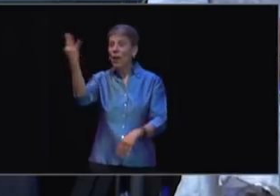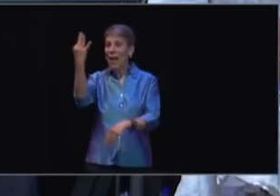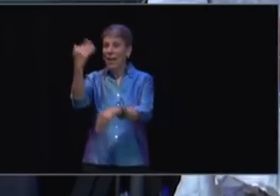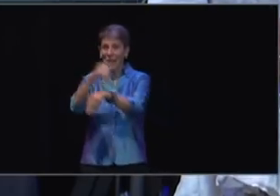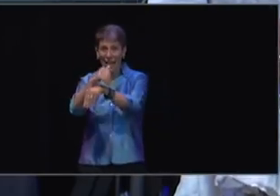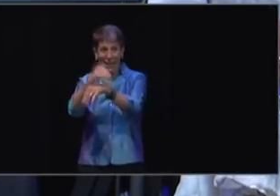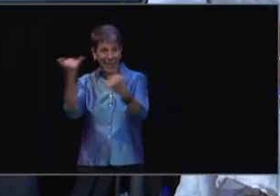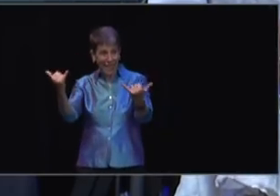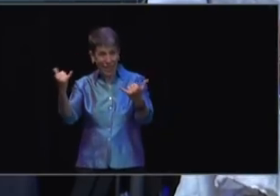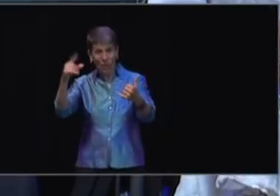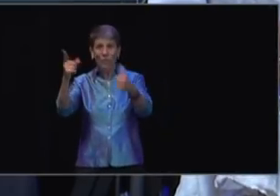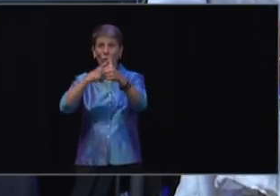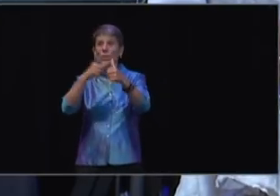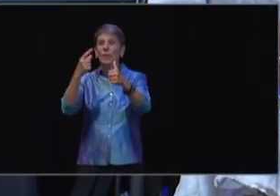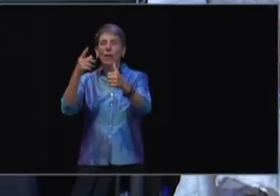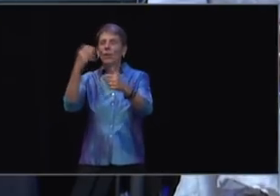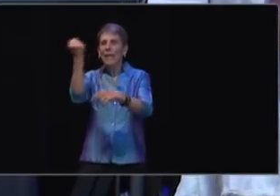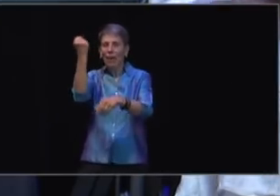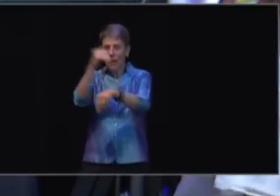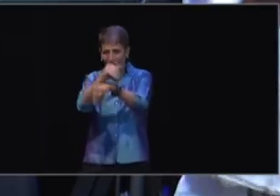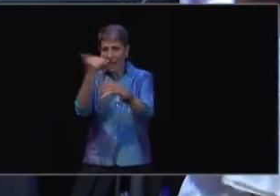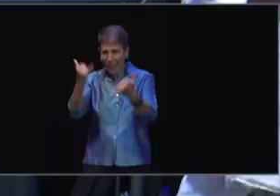celebration.